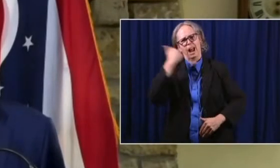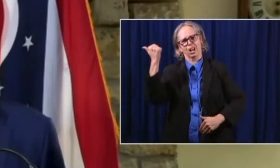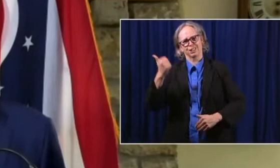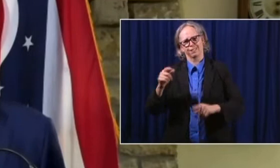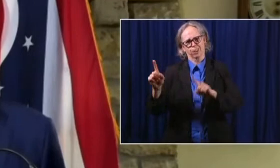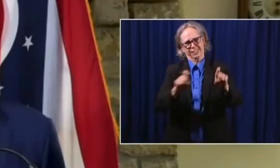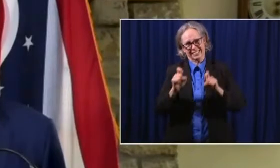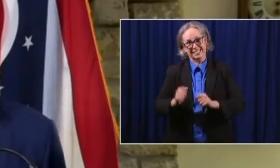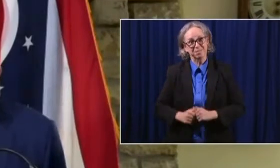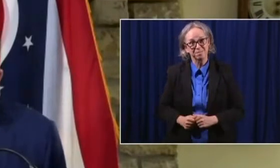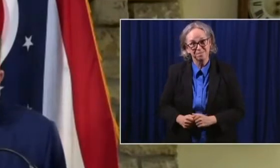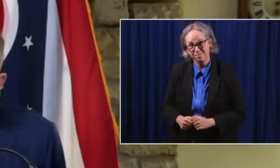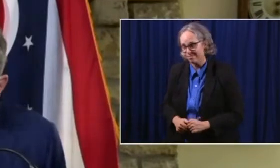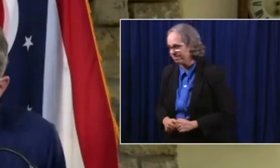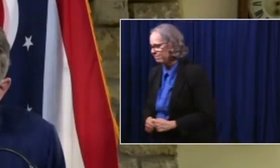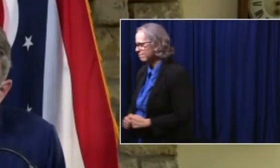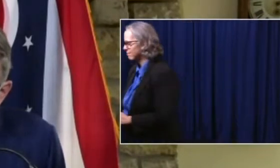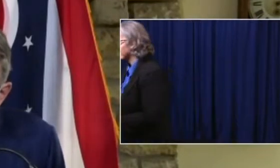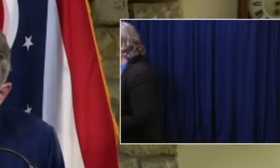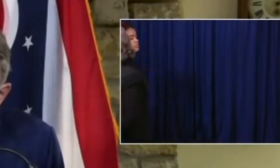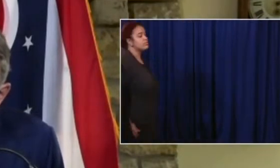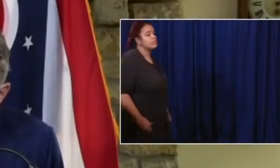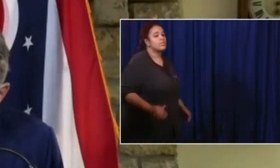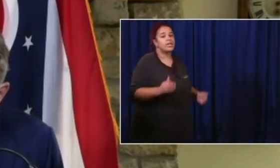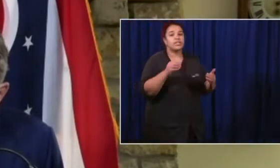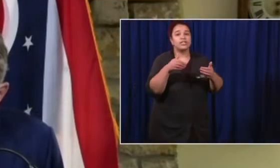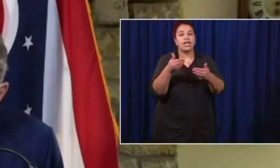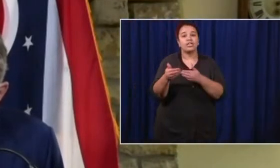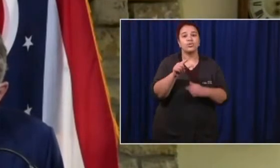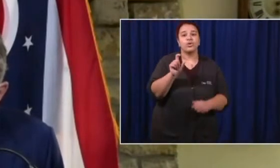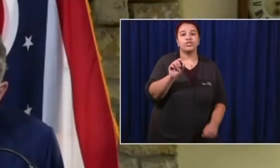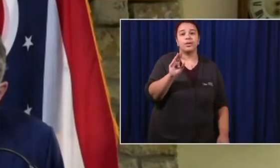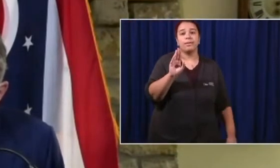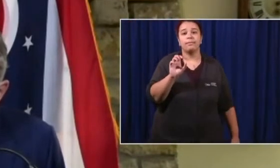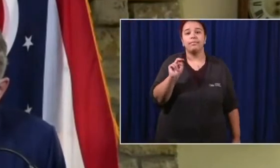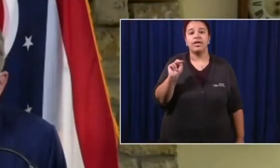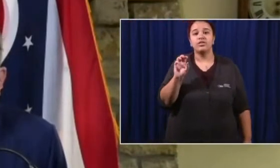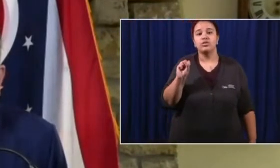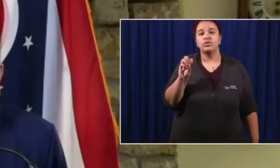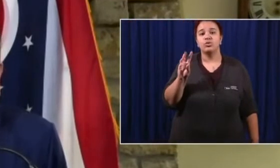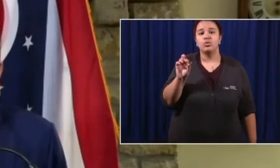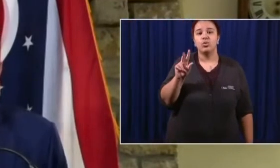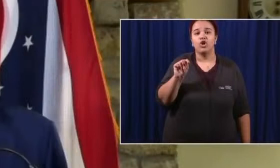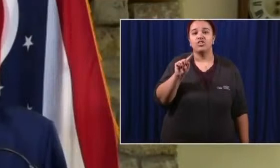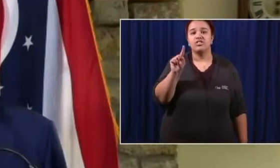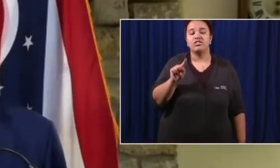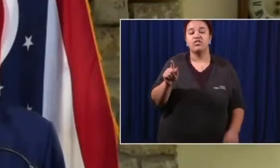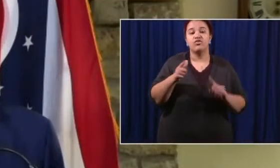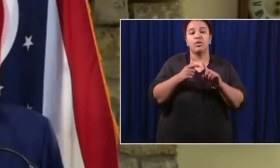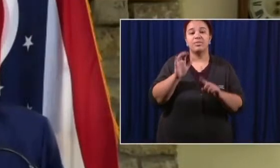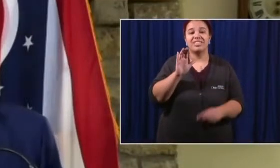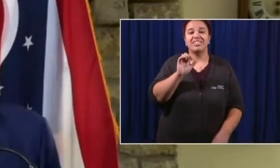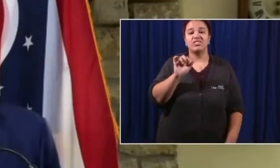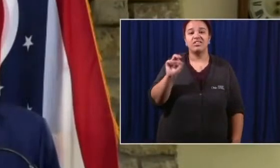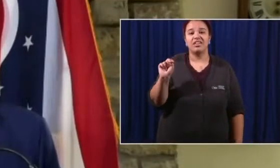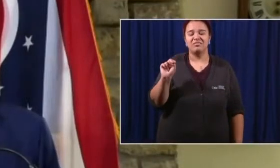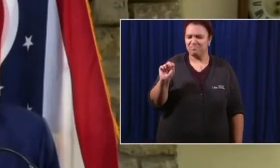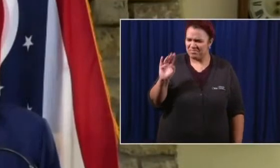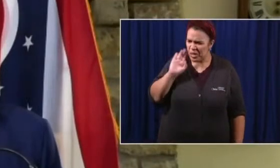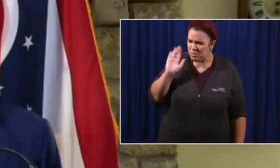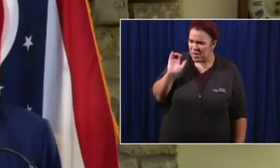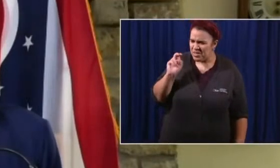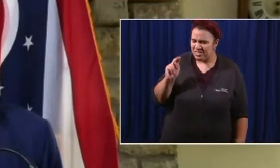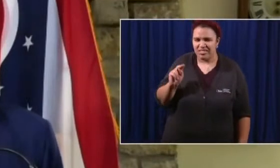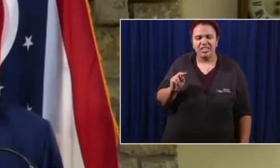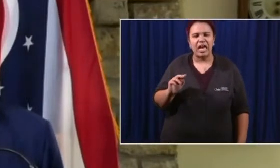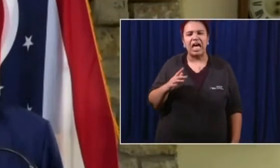Next question is from Ben Schwartz at WCPO in Cincinnati. Hey, Ben. Hi, Governor. I'd like to